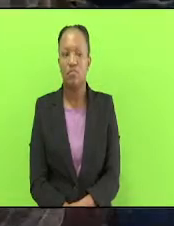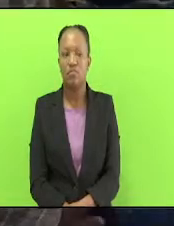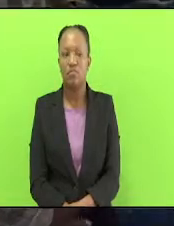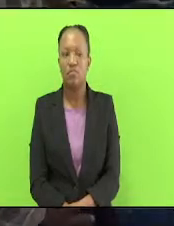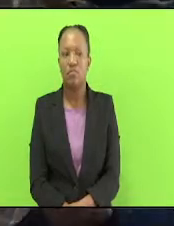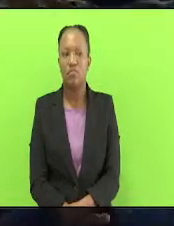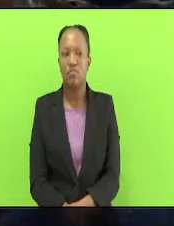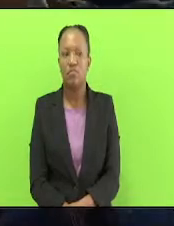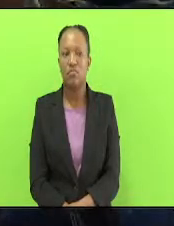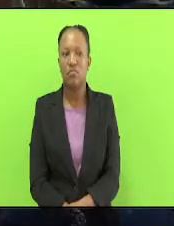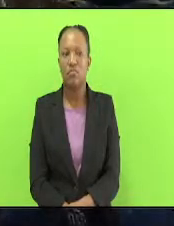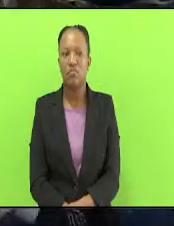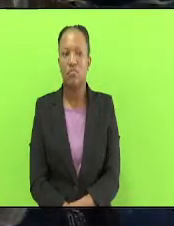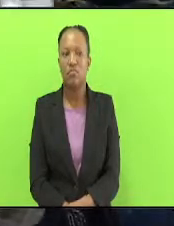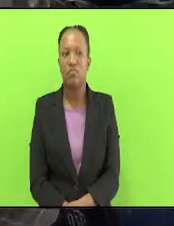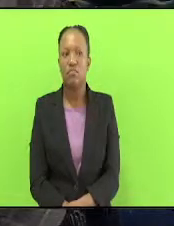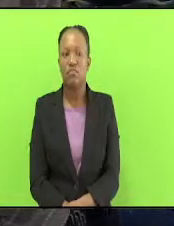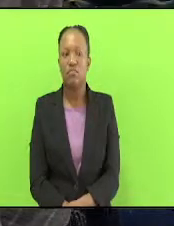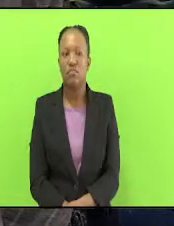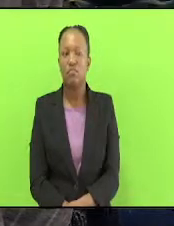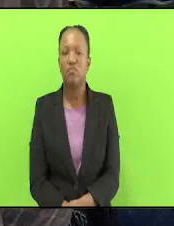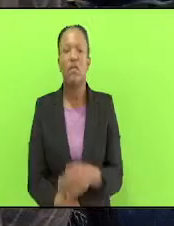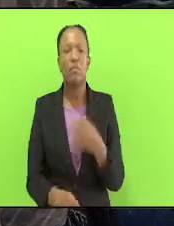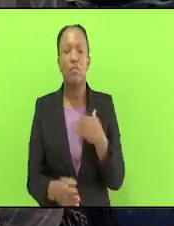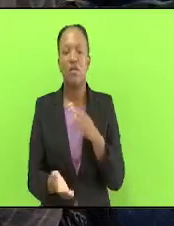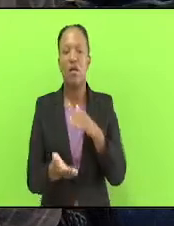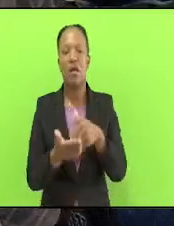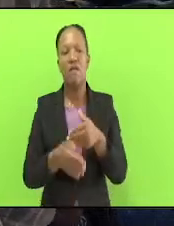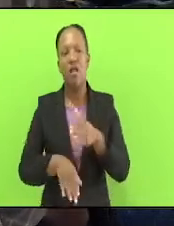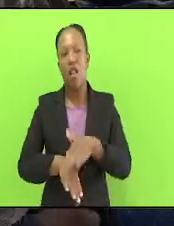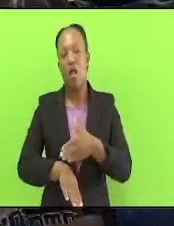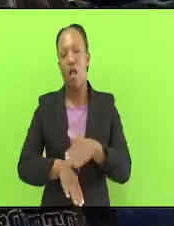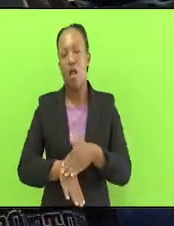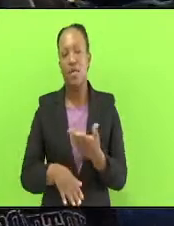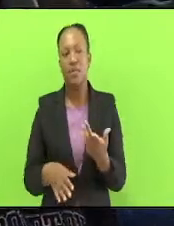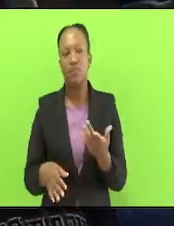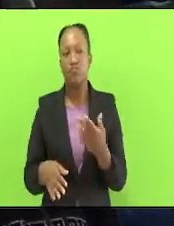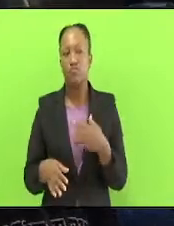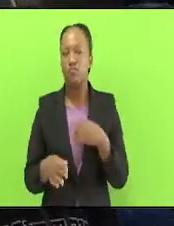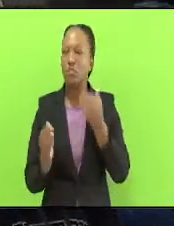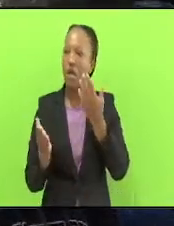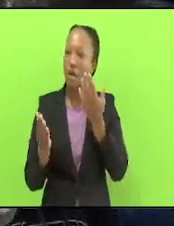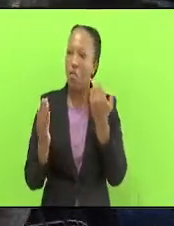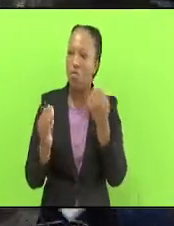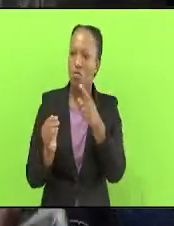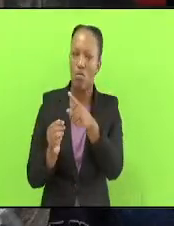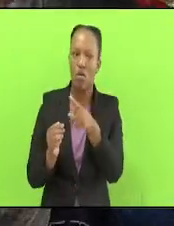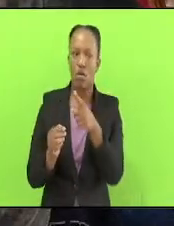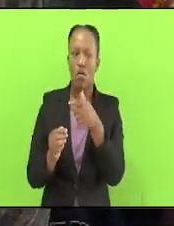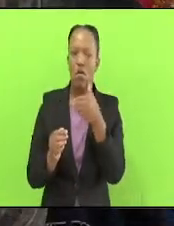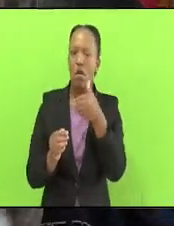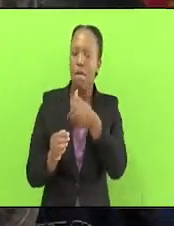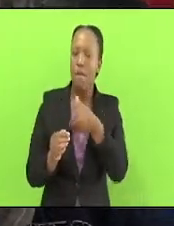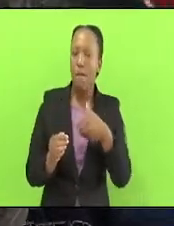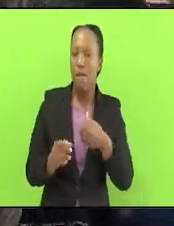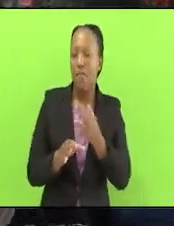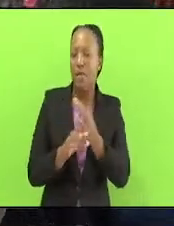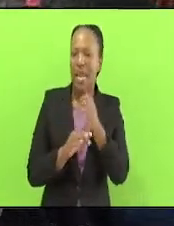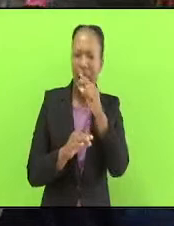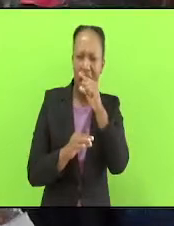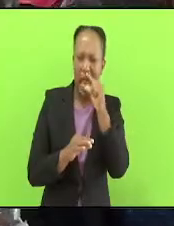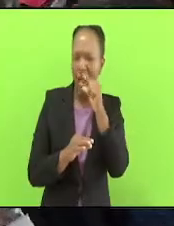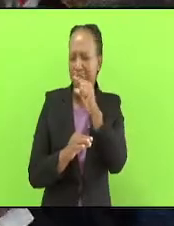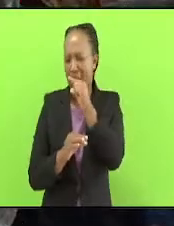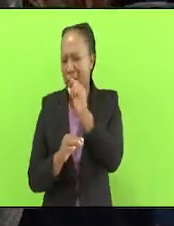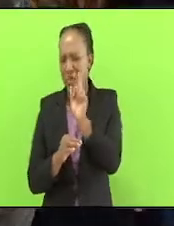Bagolo ke tlile late ha ke utlwa gore maina a bo mme le bontate ba dutse mo gore ke bo mang